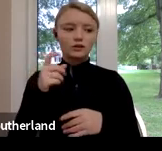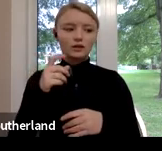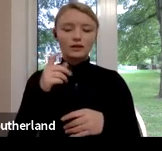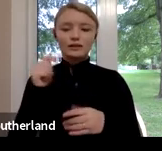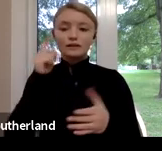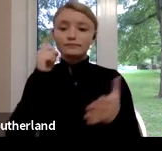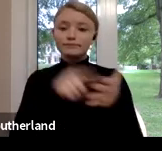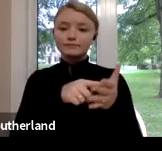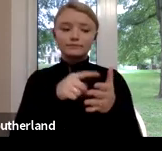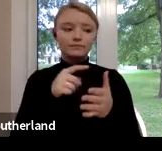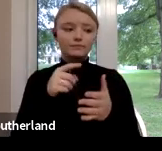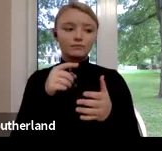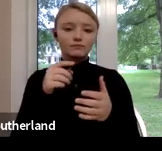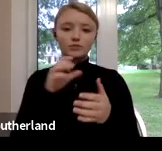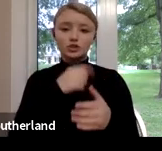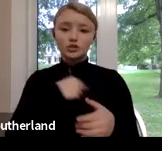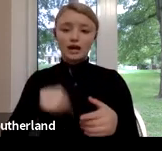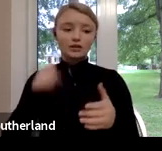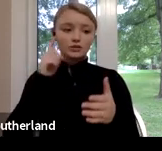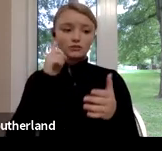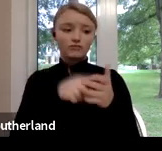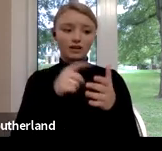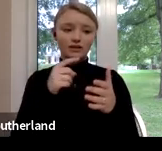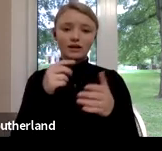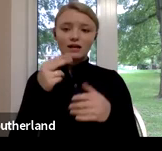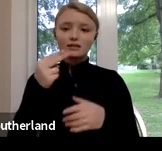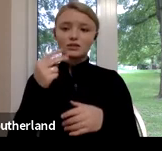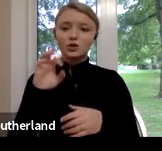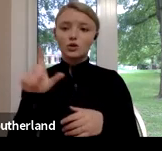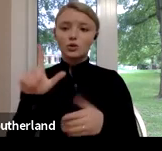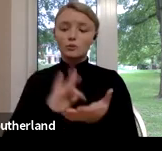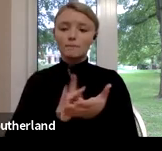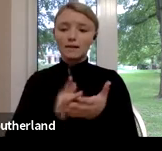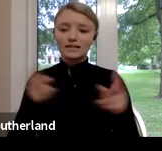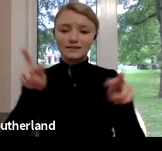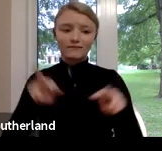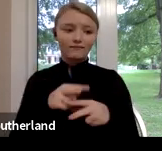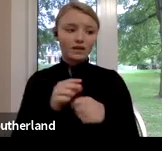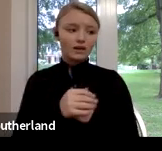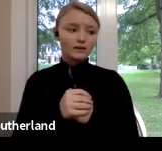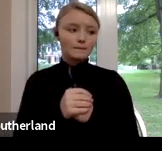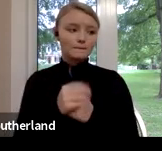China's only medicinal wolfberry production base. The Lycium